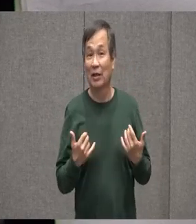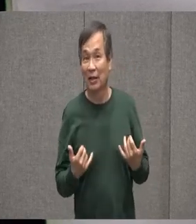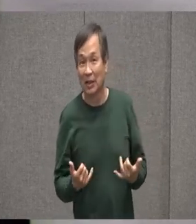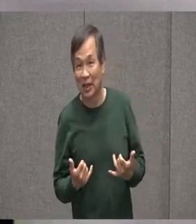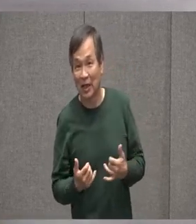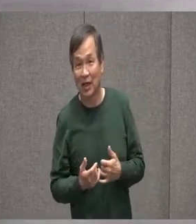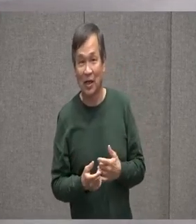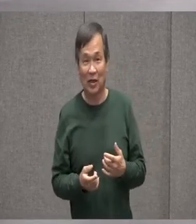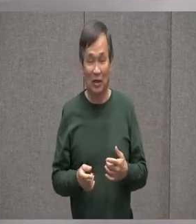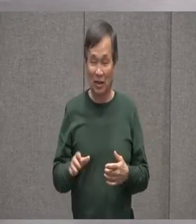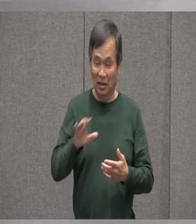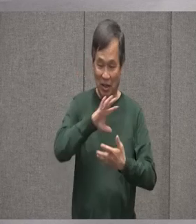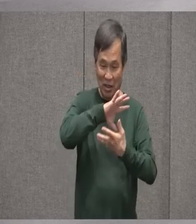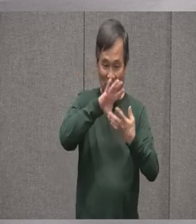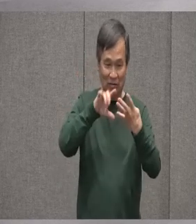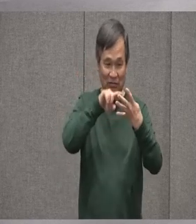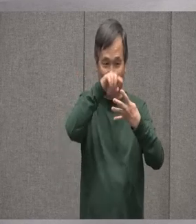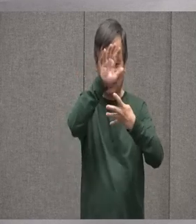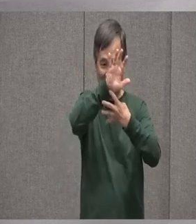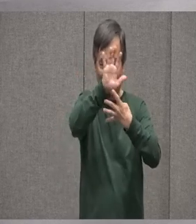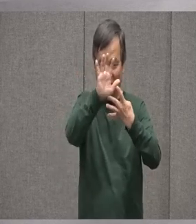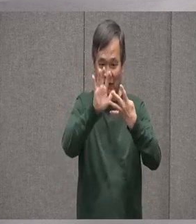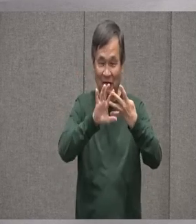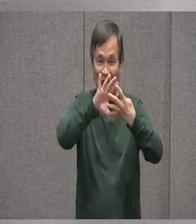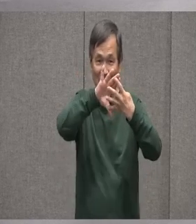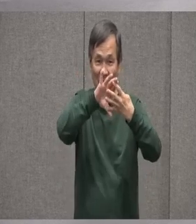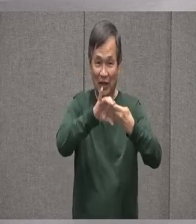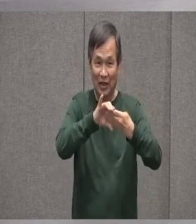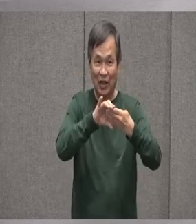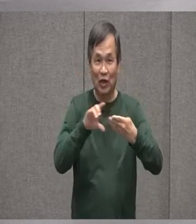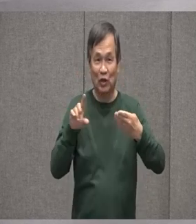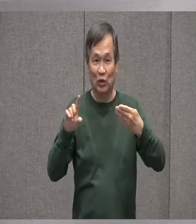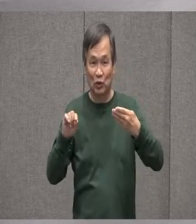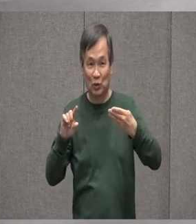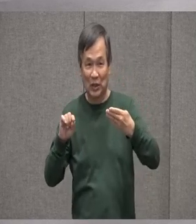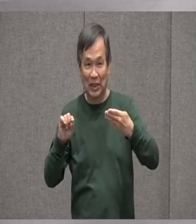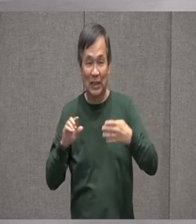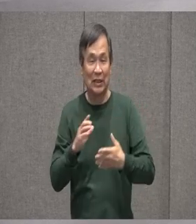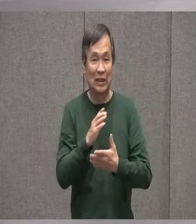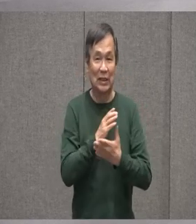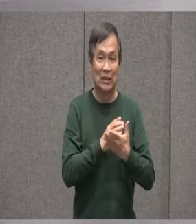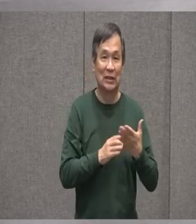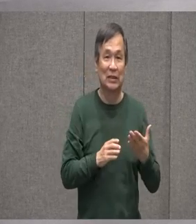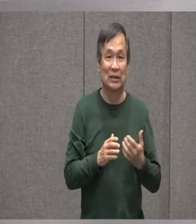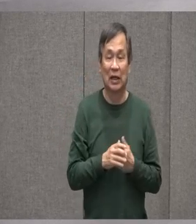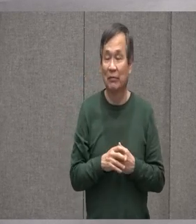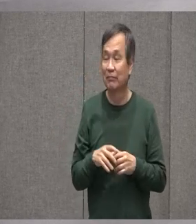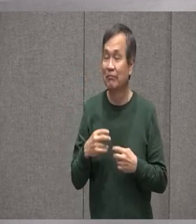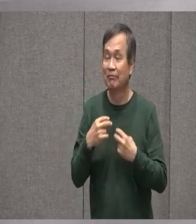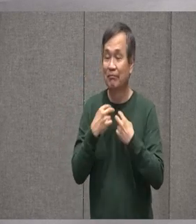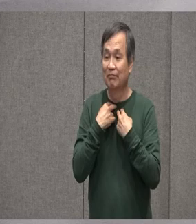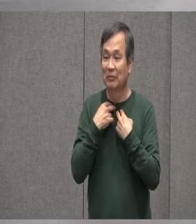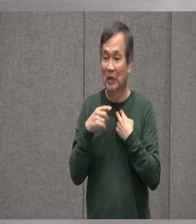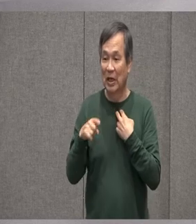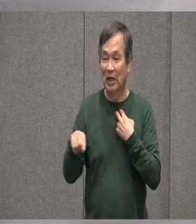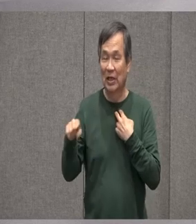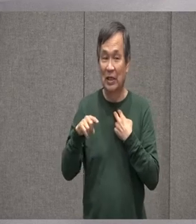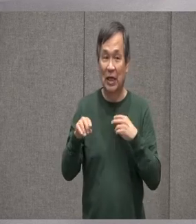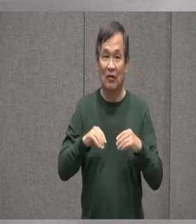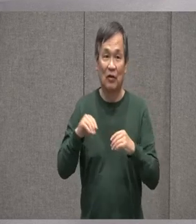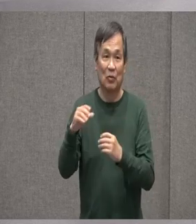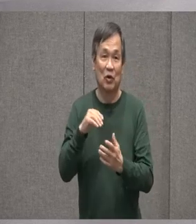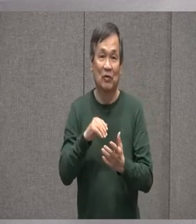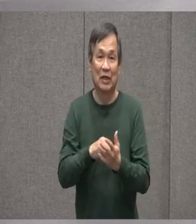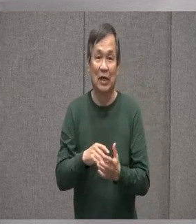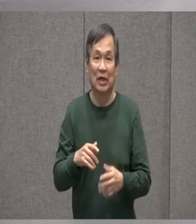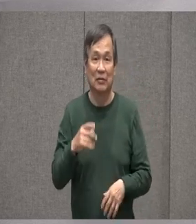20 animals now, all fitting somehow, saw Arctic hares thump the packed snow. They must move again for the hares to fit